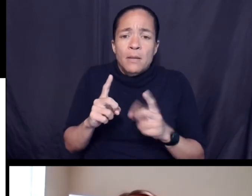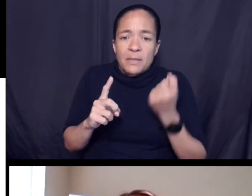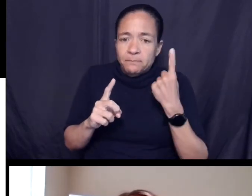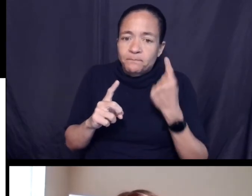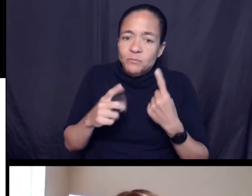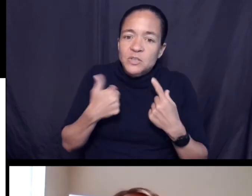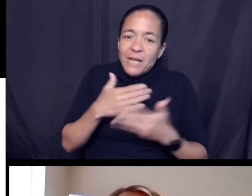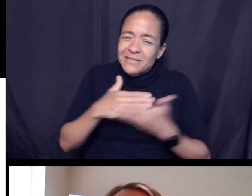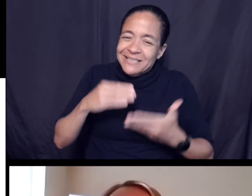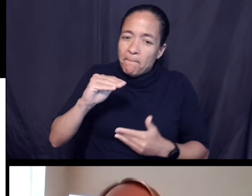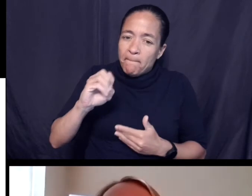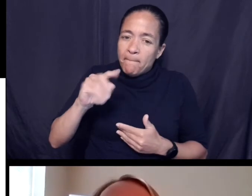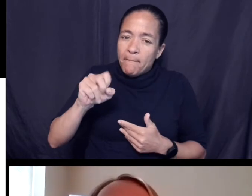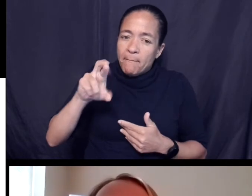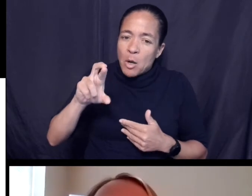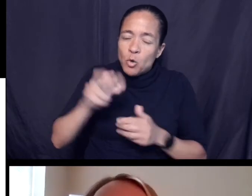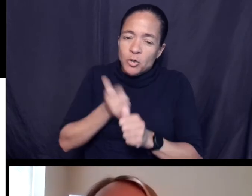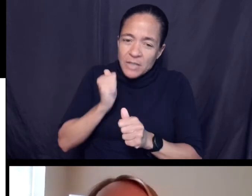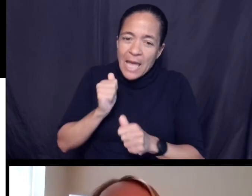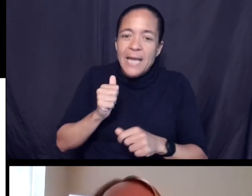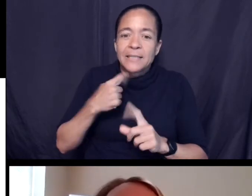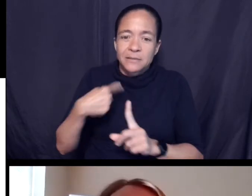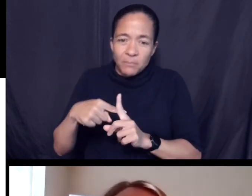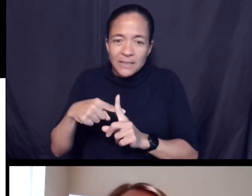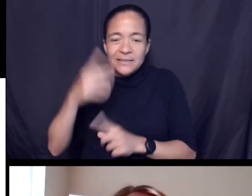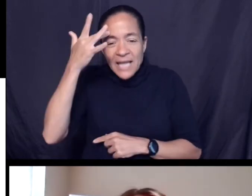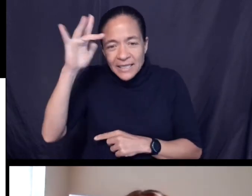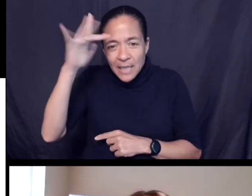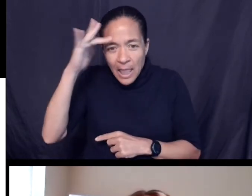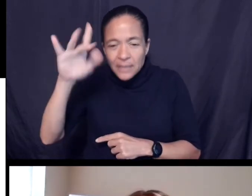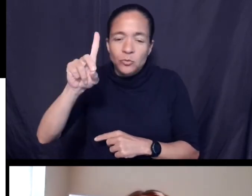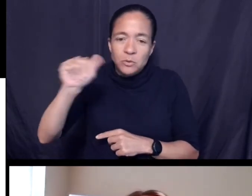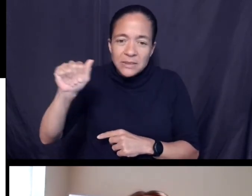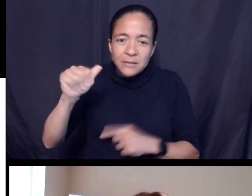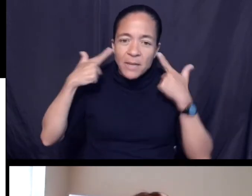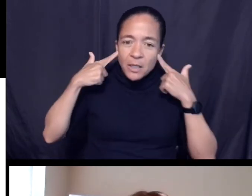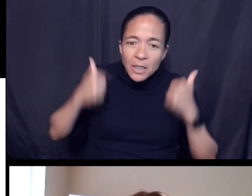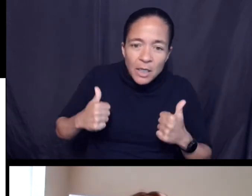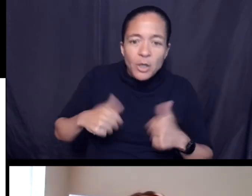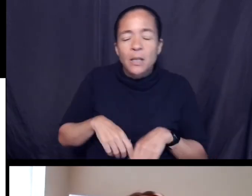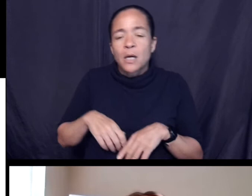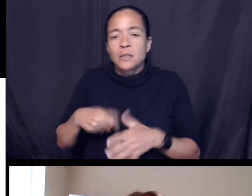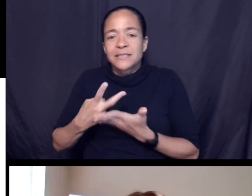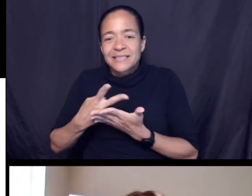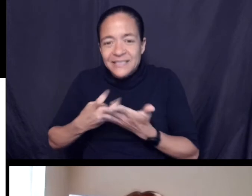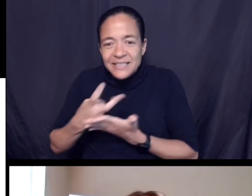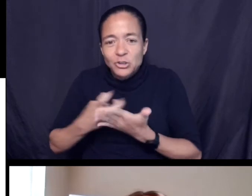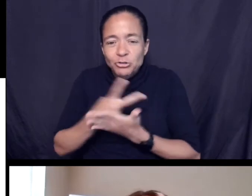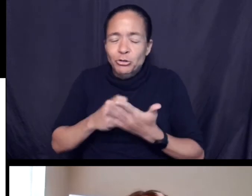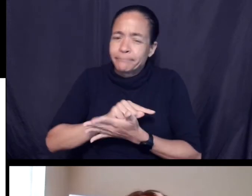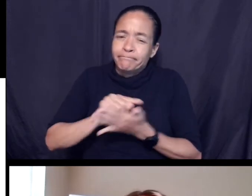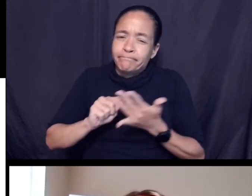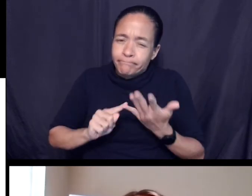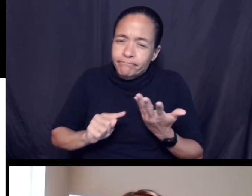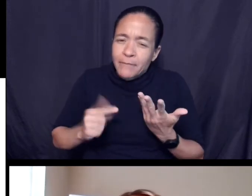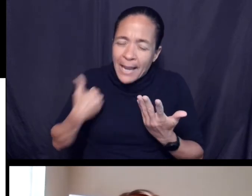have significant motor delays, the intellectual disability, hearing loss, seizures, all those